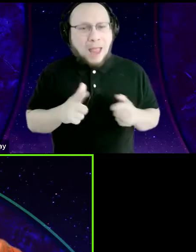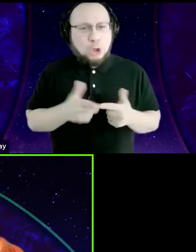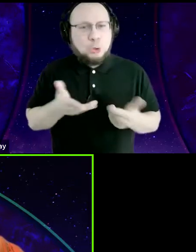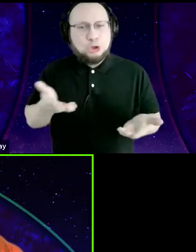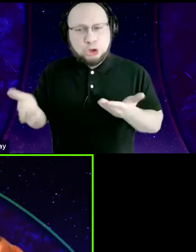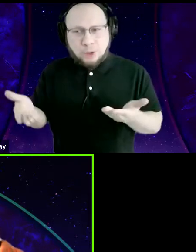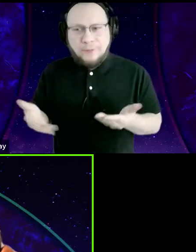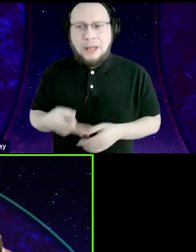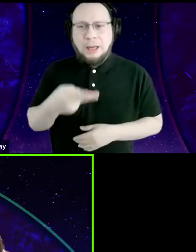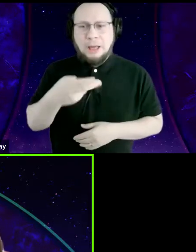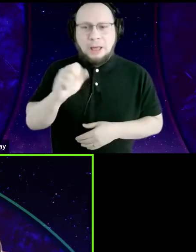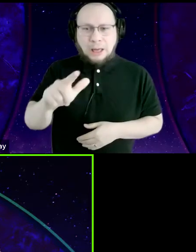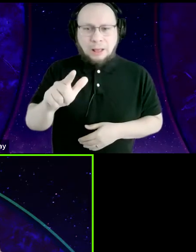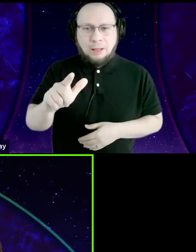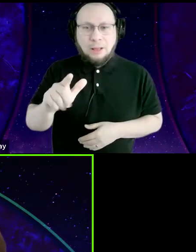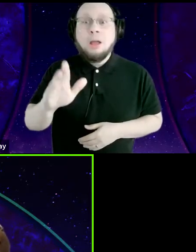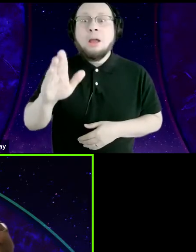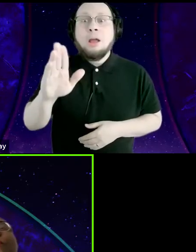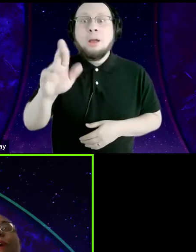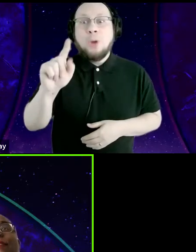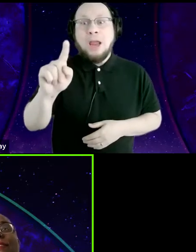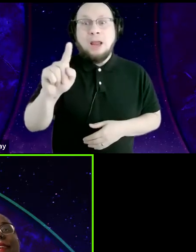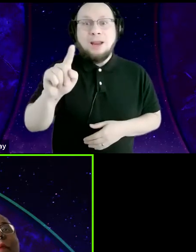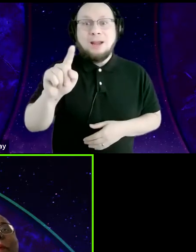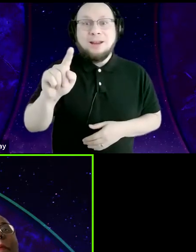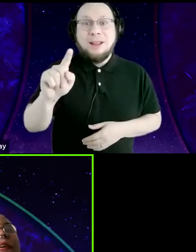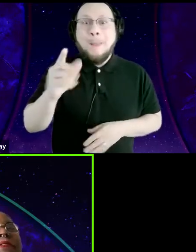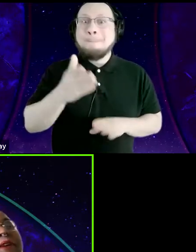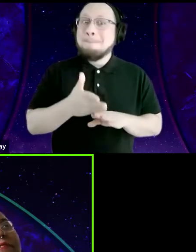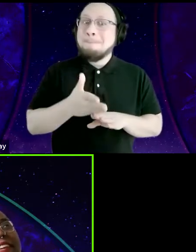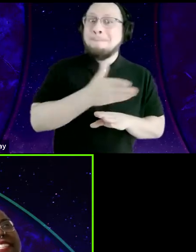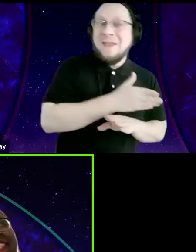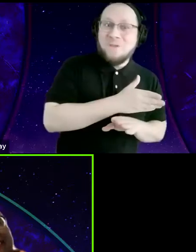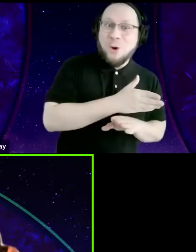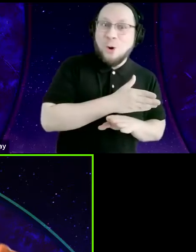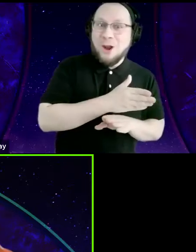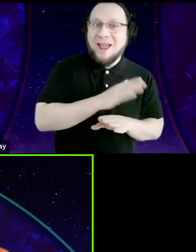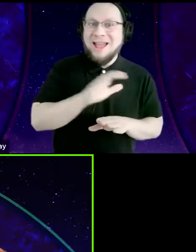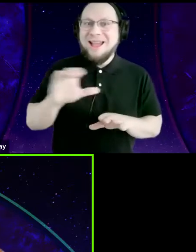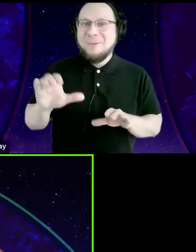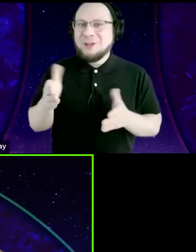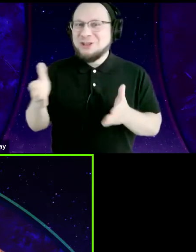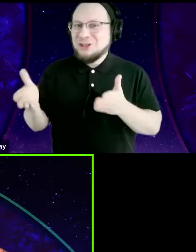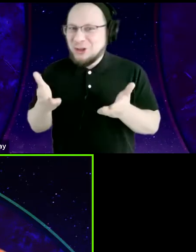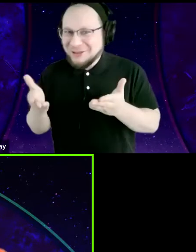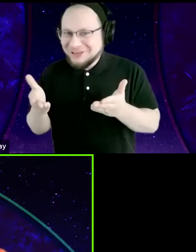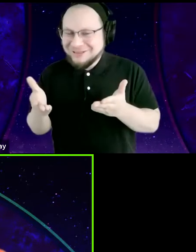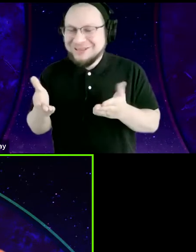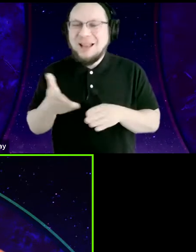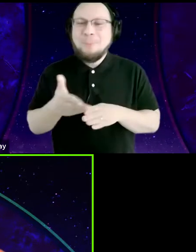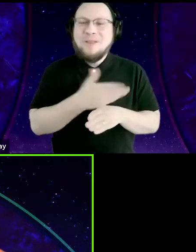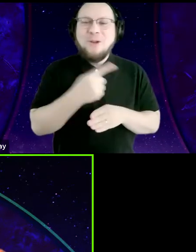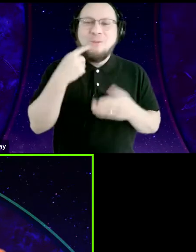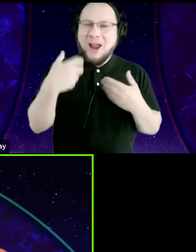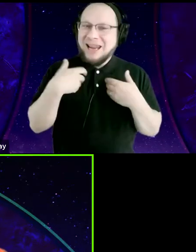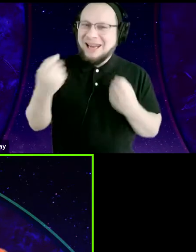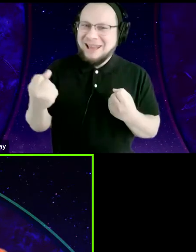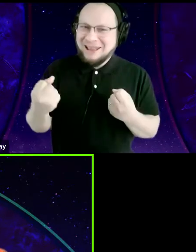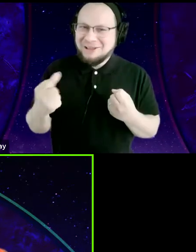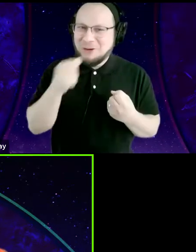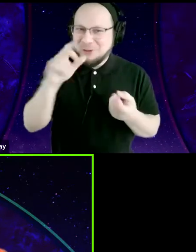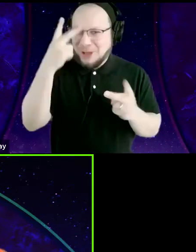healing, before it was about being of service and it was about healing. And